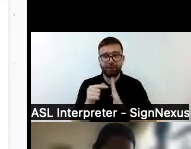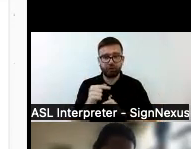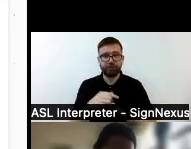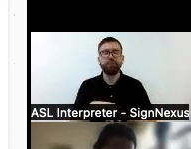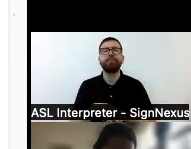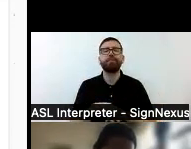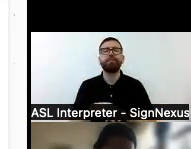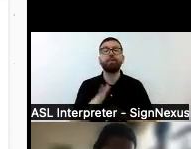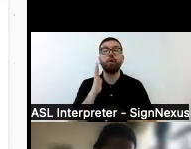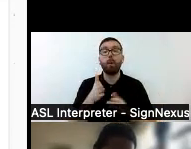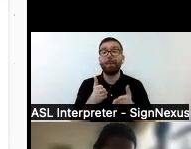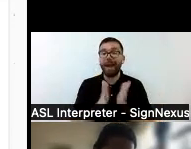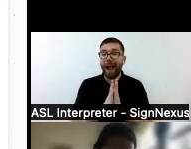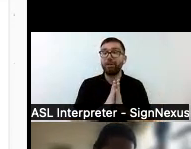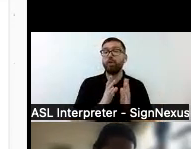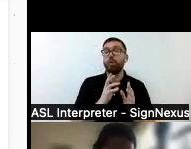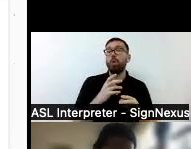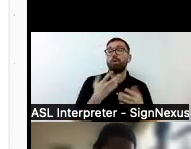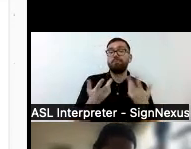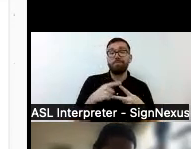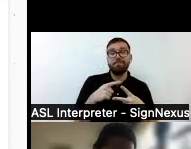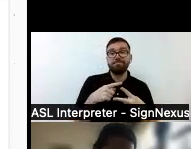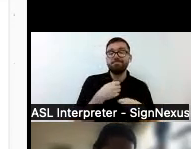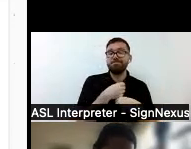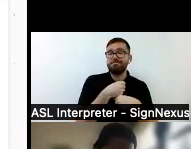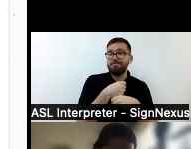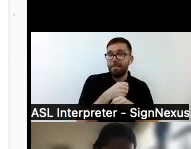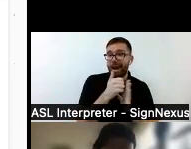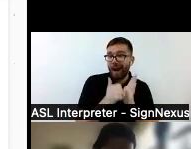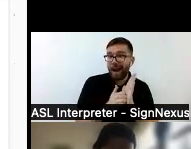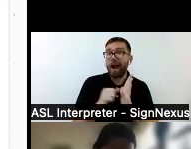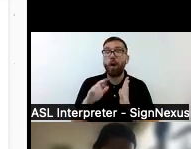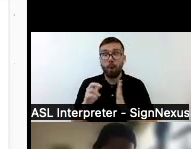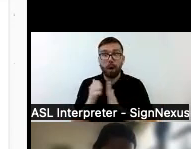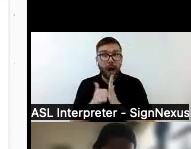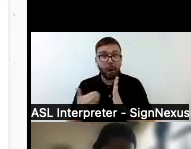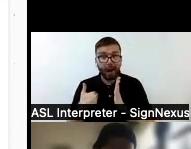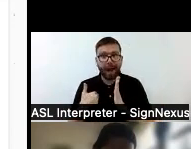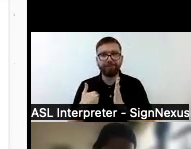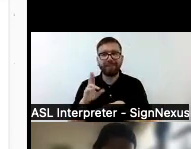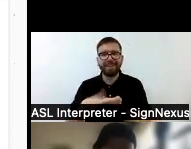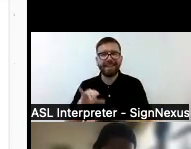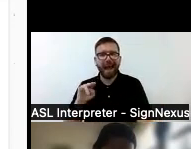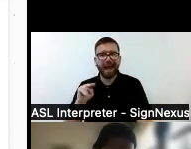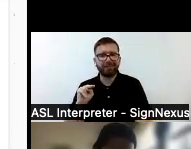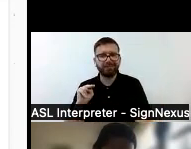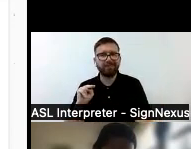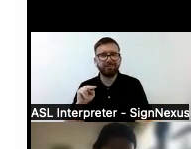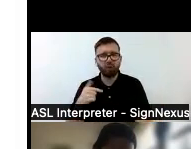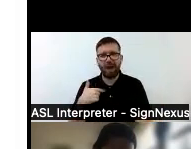either create an account, or if you have one, you will have to sign in. So I'm going to go ahead and sign in.